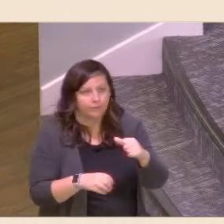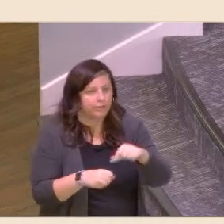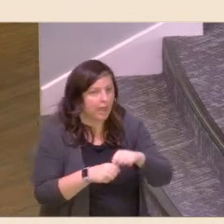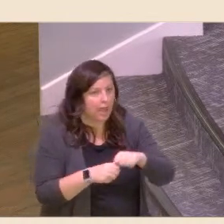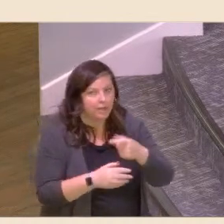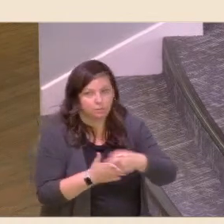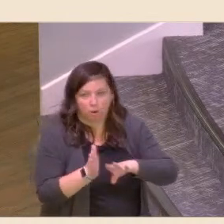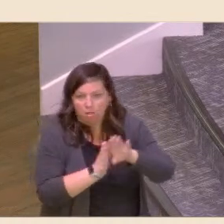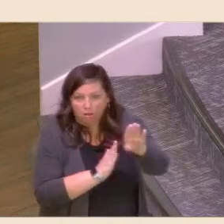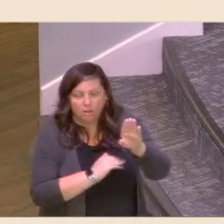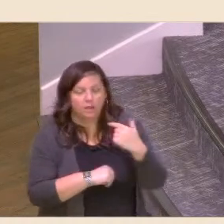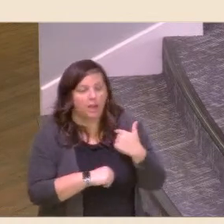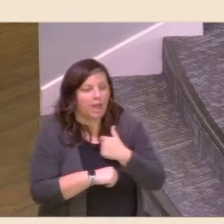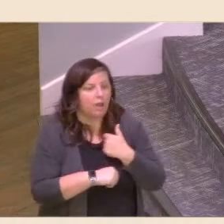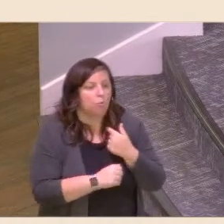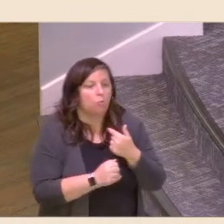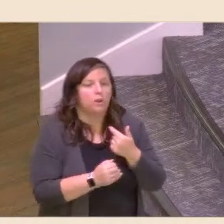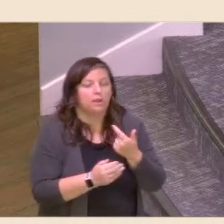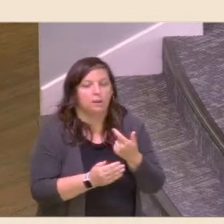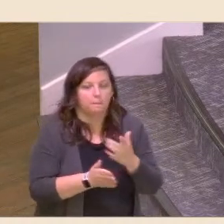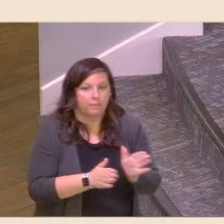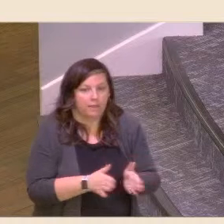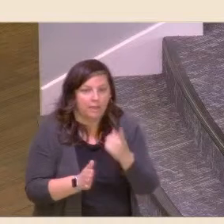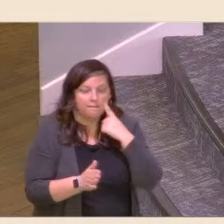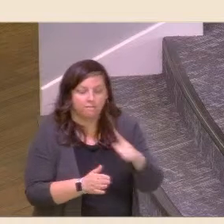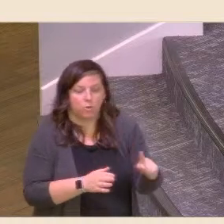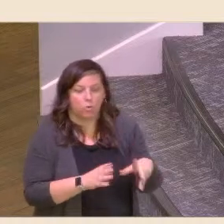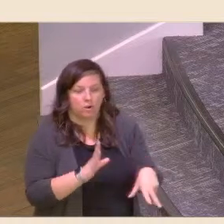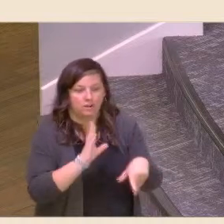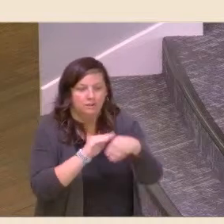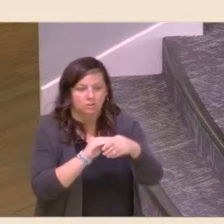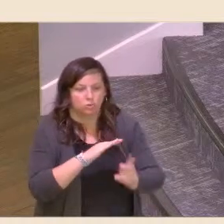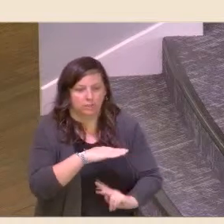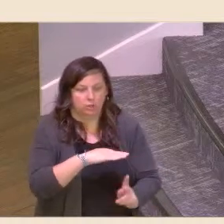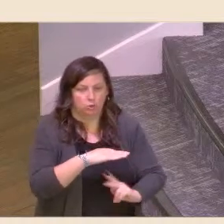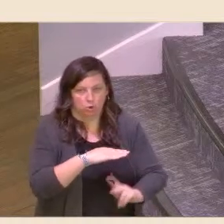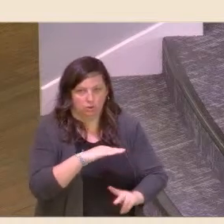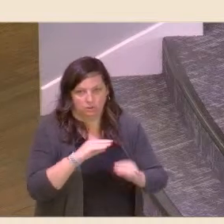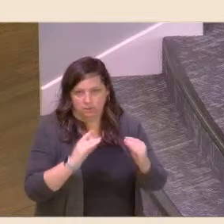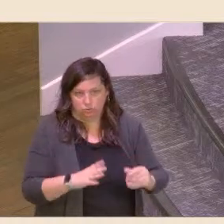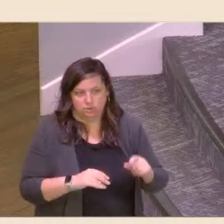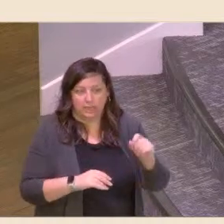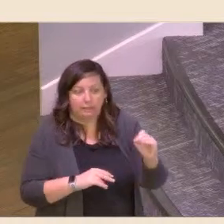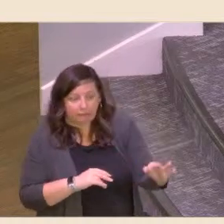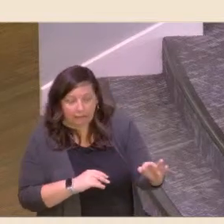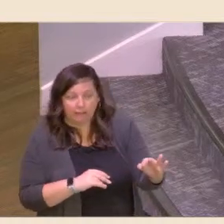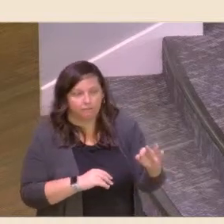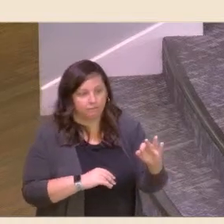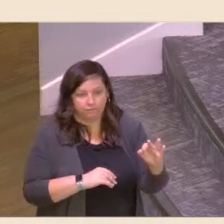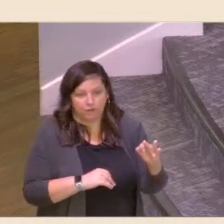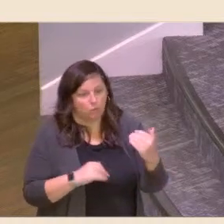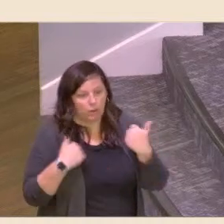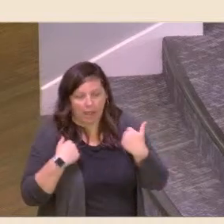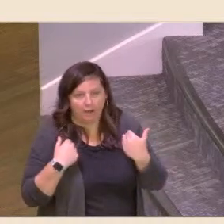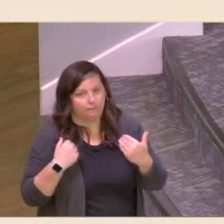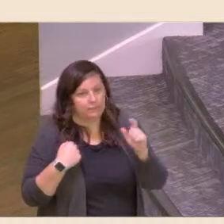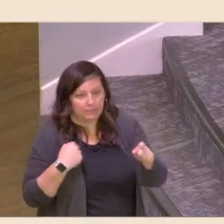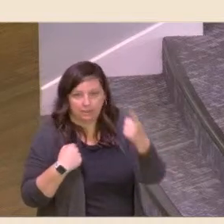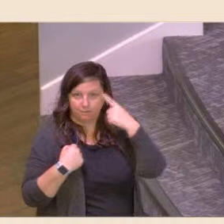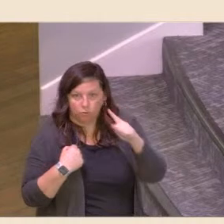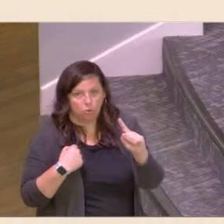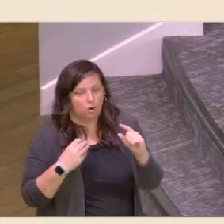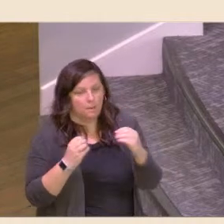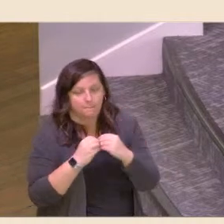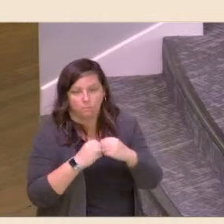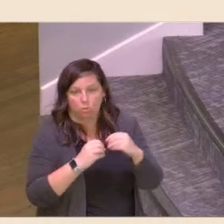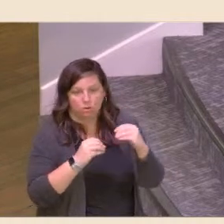We budgeted for additional kindergarten teachers just in case there was an additional need that couldn't have been projected. I know that if we